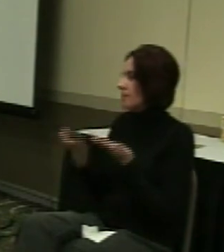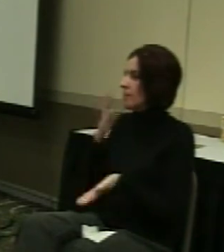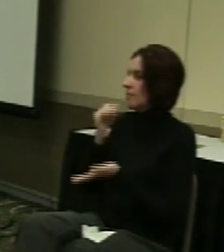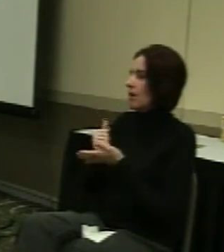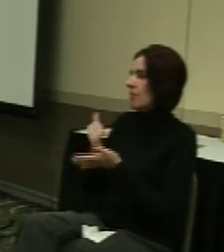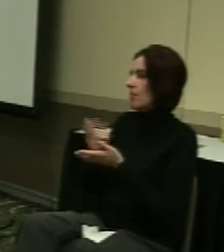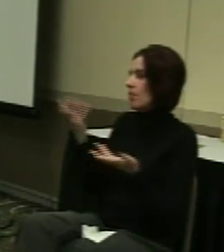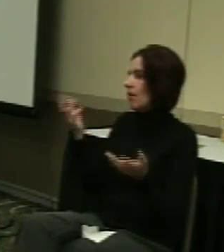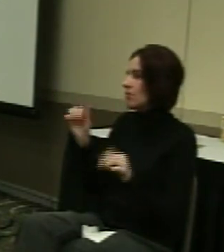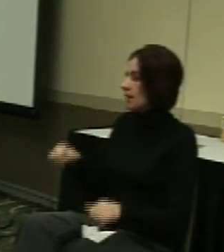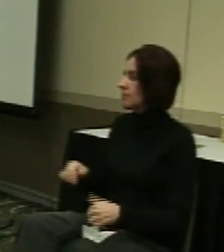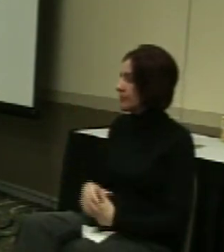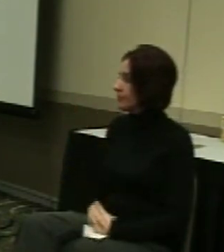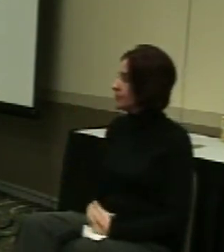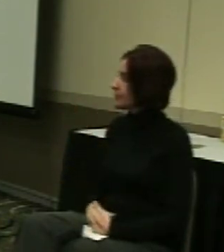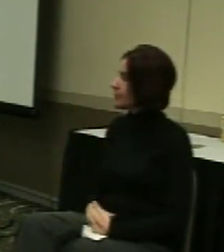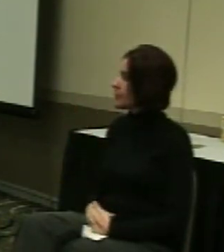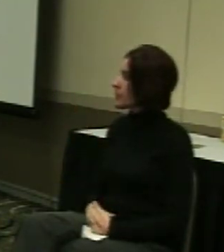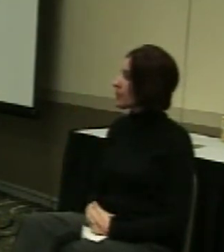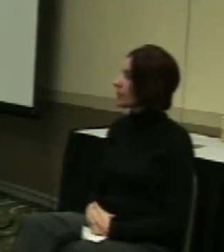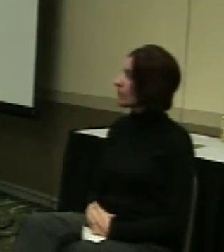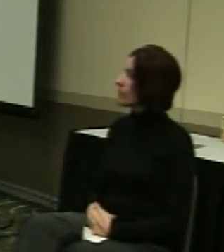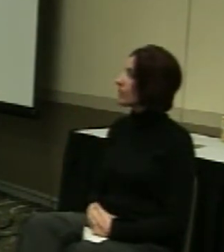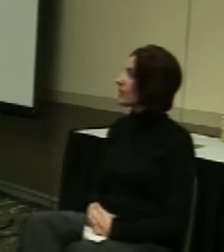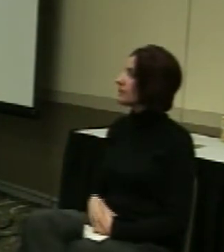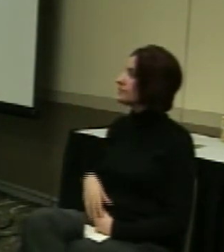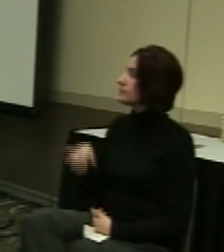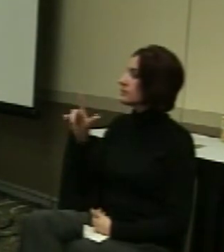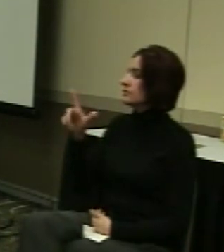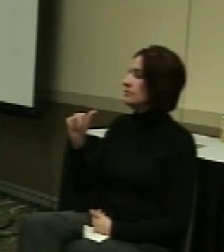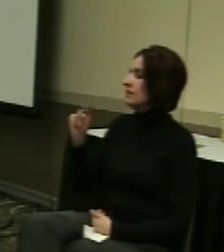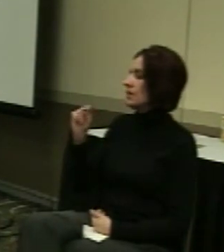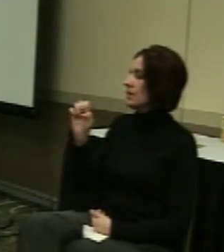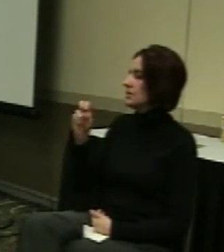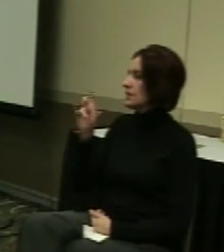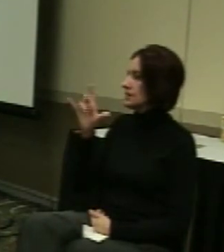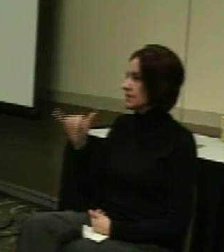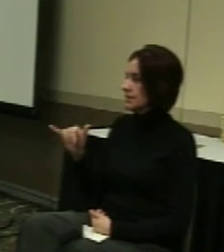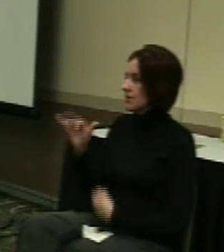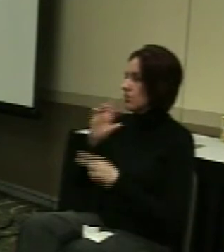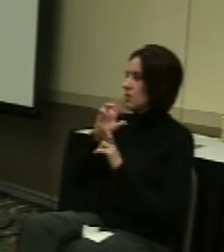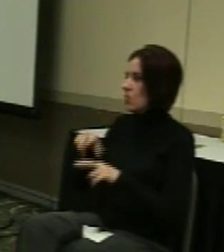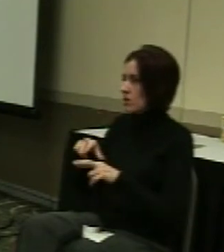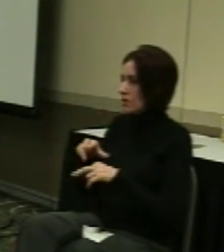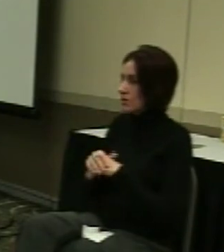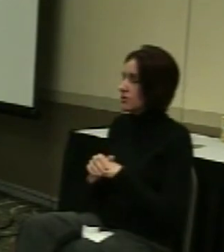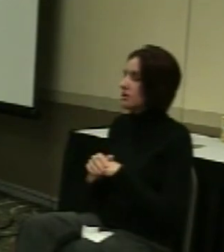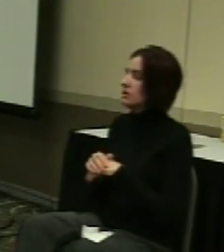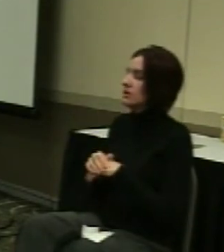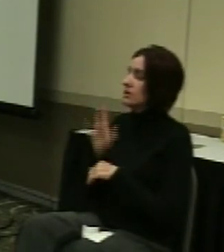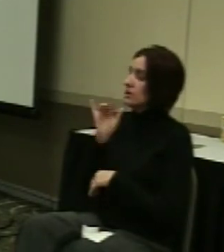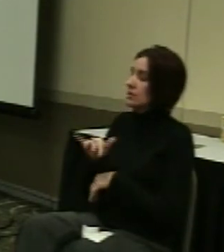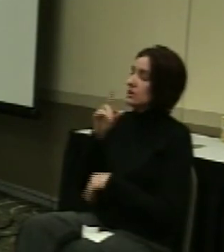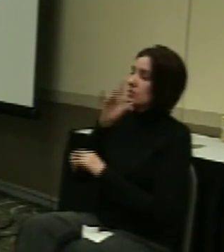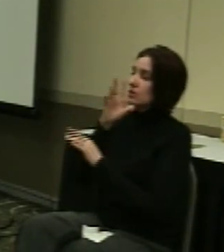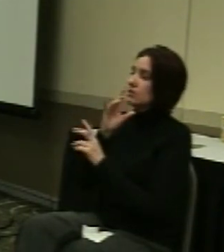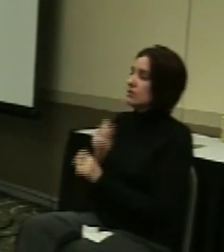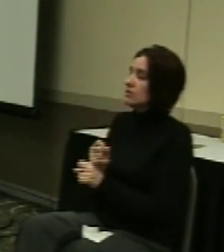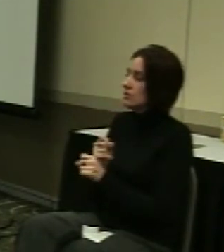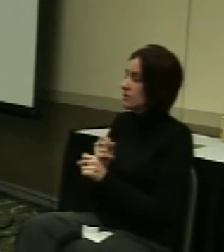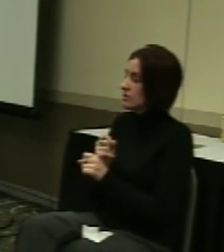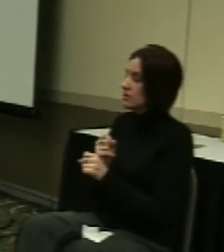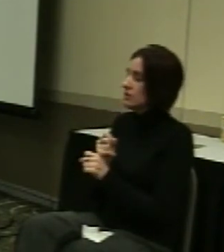deal. Latency recording, this is a fascinating situation when we as parents and